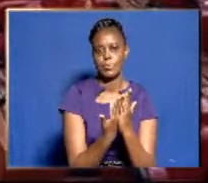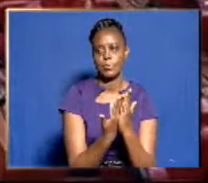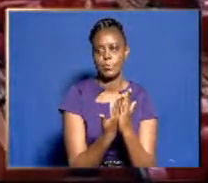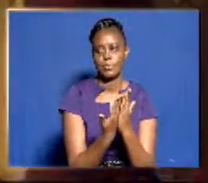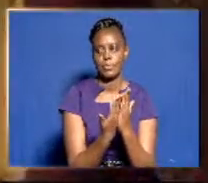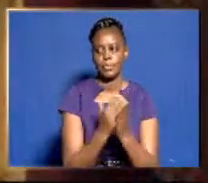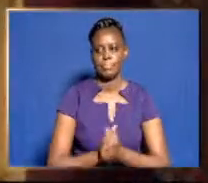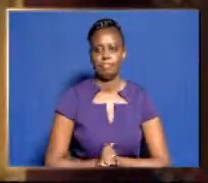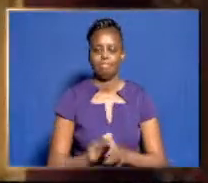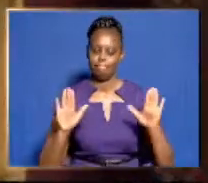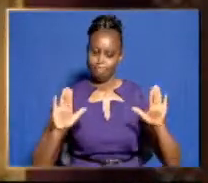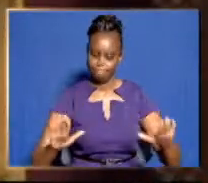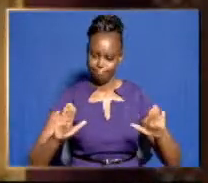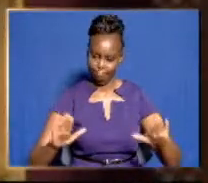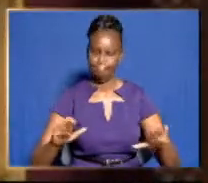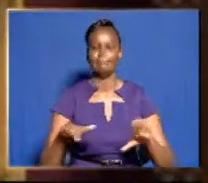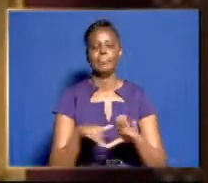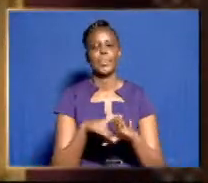order, members.